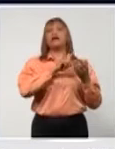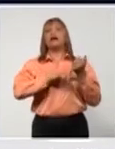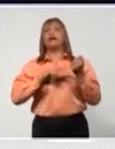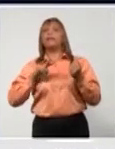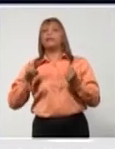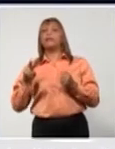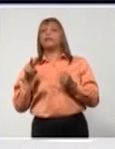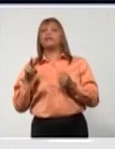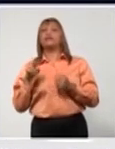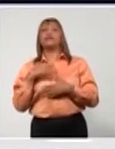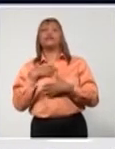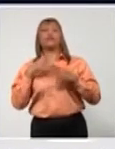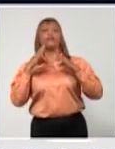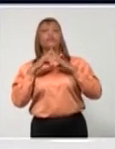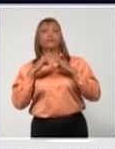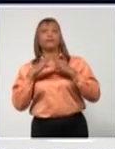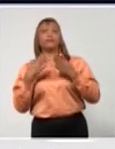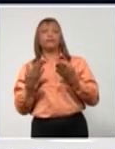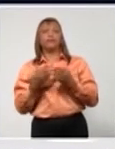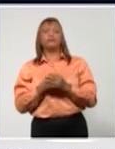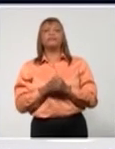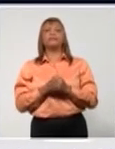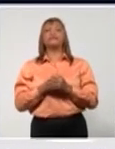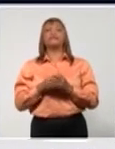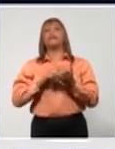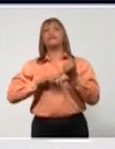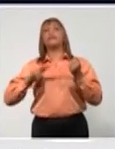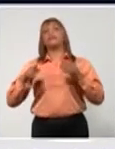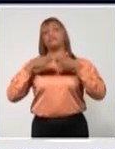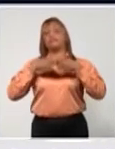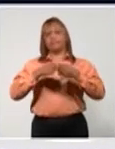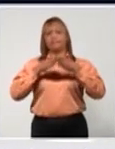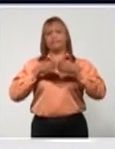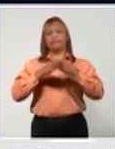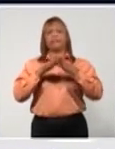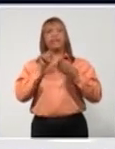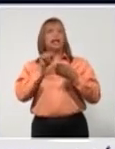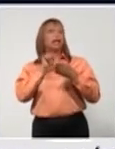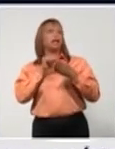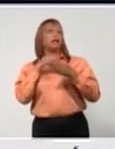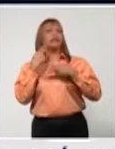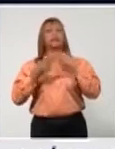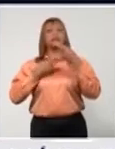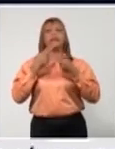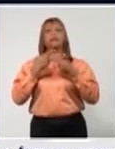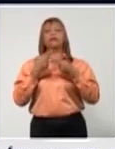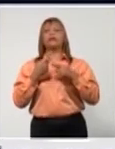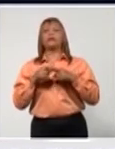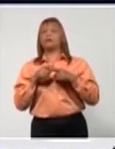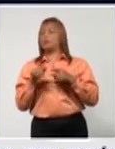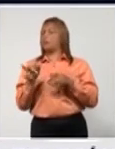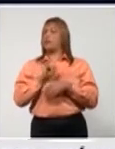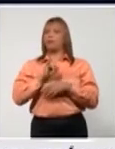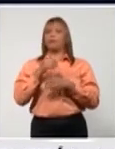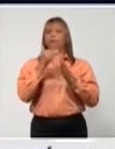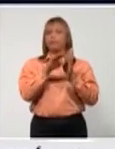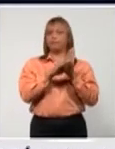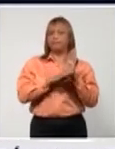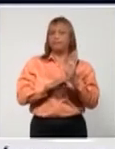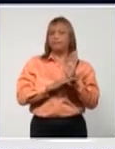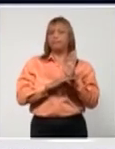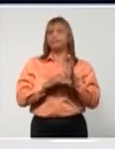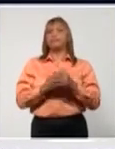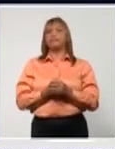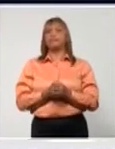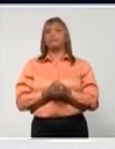This is followed by Mayabeque with a rate of 0.6. Both the rate for Havana and Mayabeque are lower than yesterday's, meaning